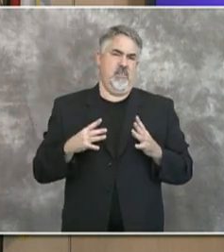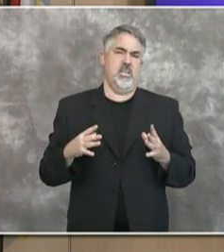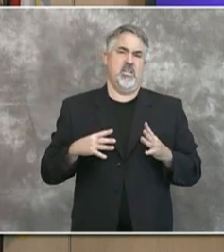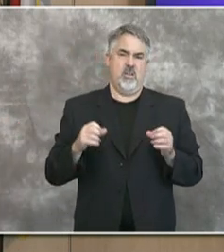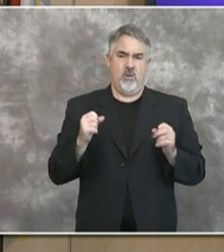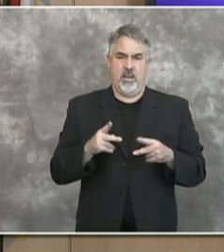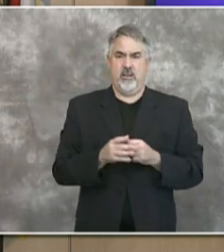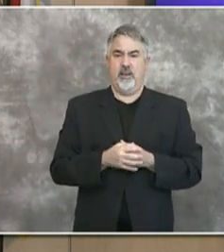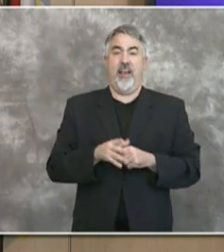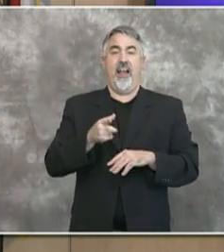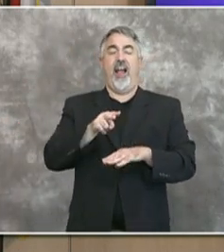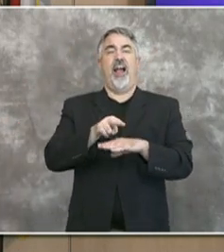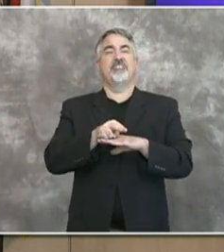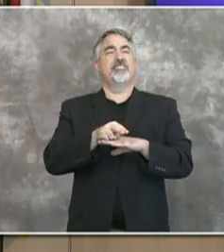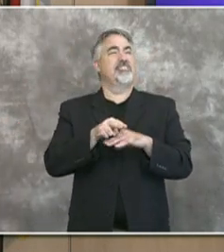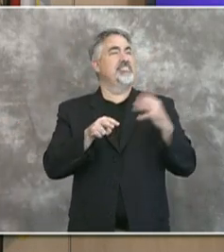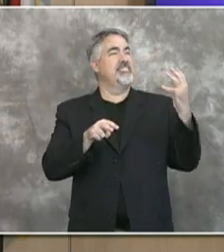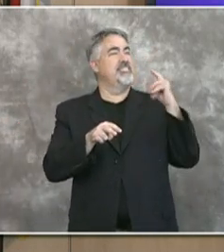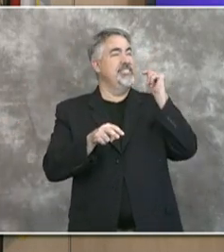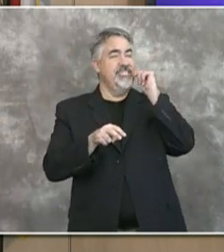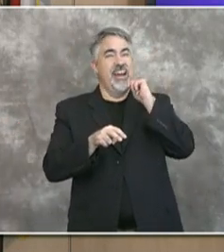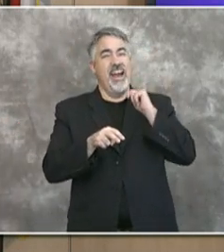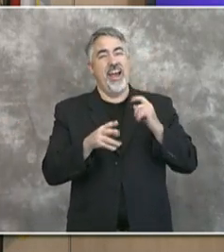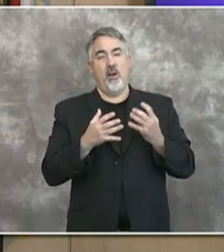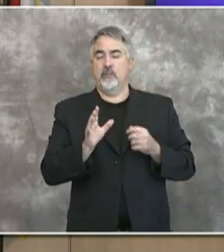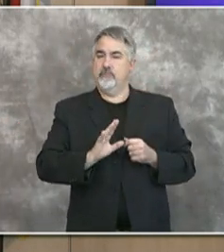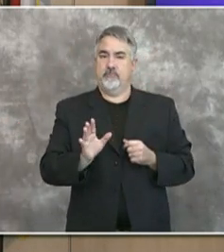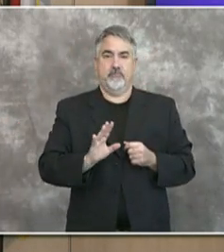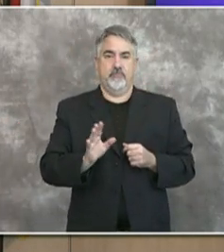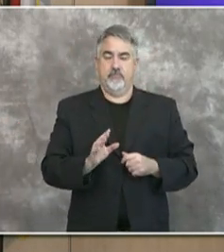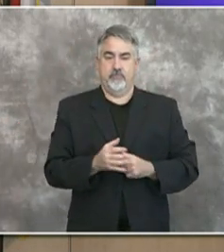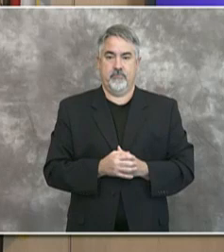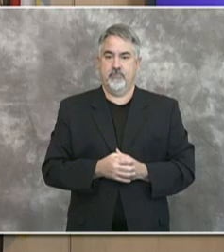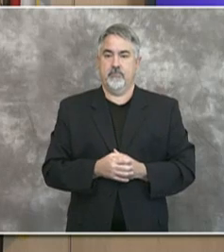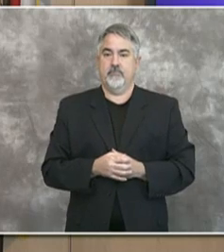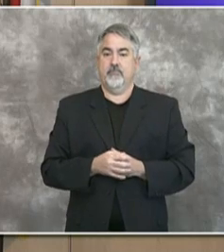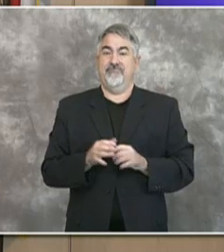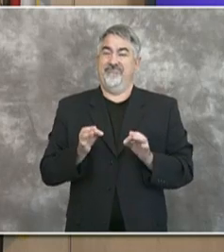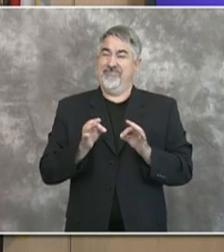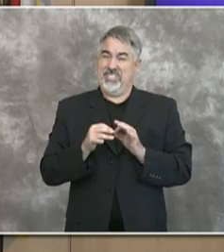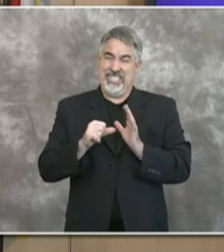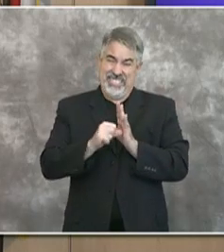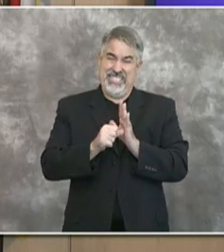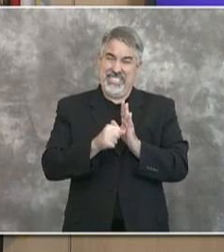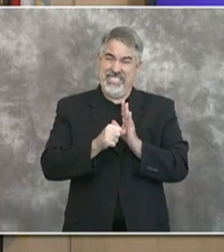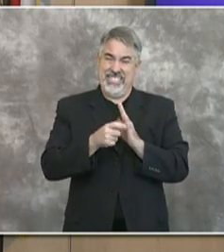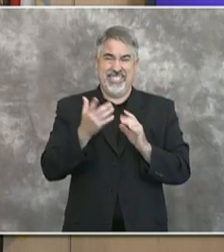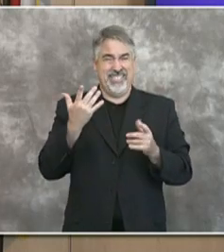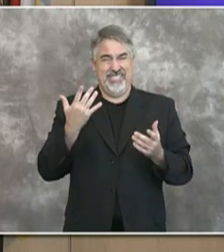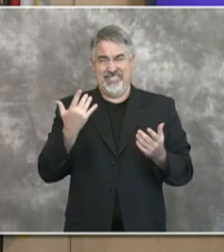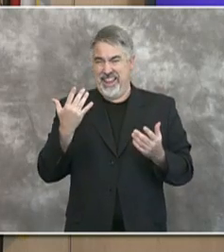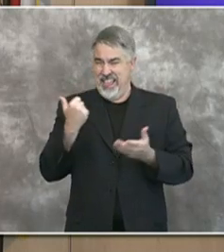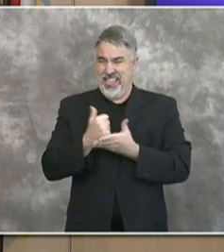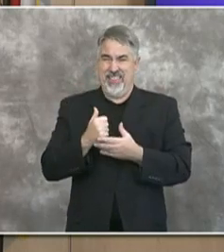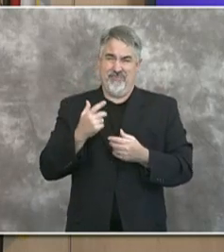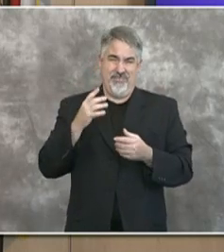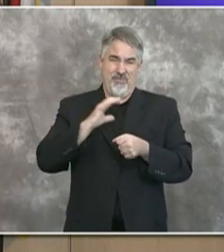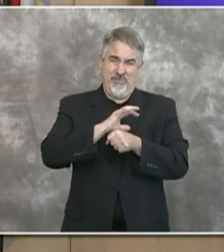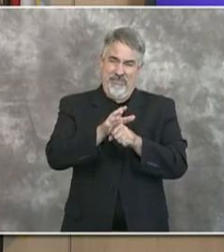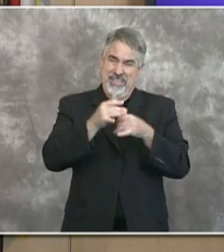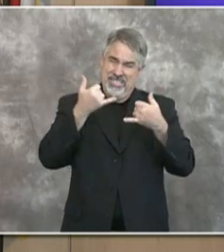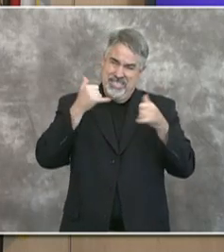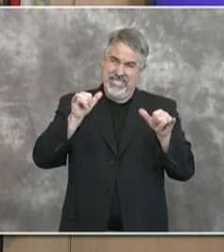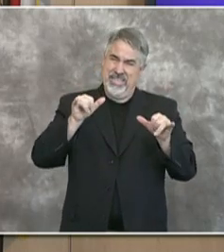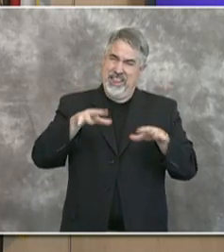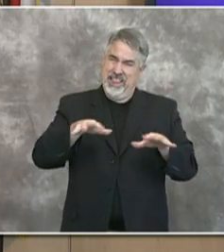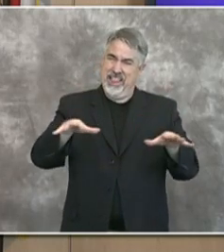important. Everything that we've done throughout the duration of this crisis has been out of an attempt to protect public health. It's not out of a desire to